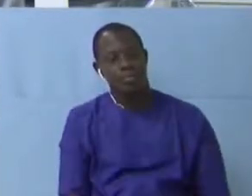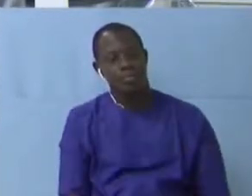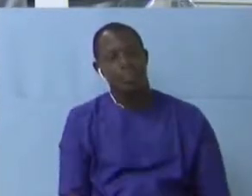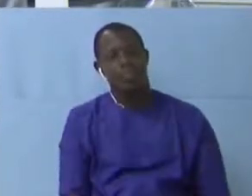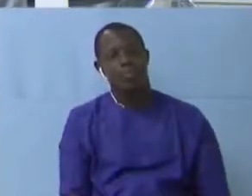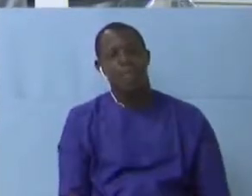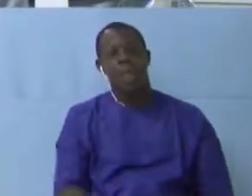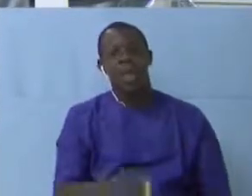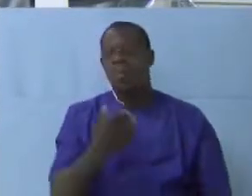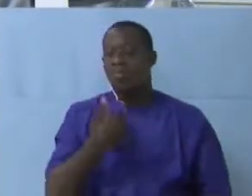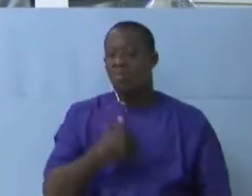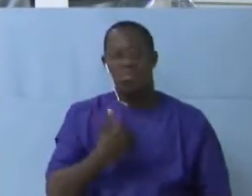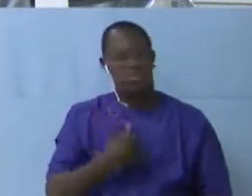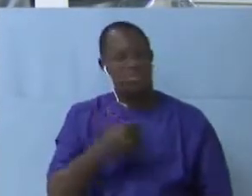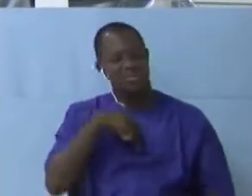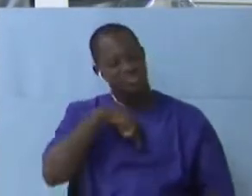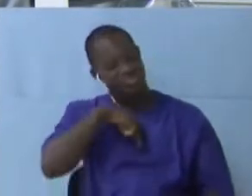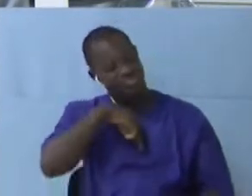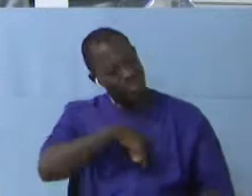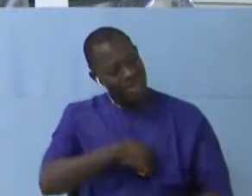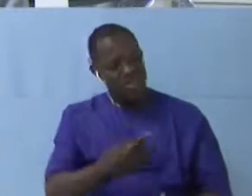People are hurting, families are hurting.